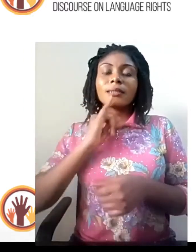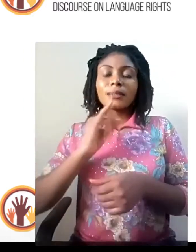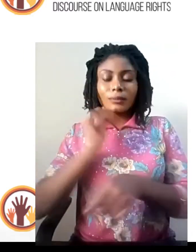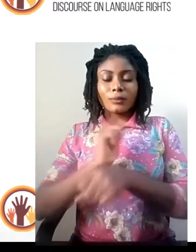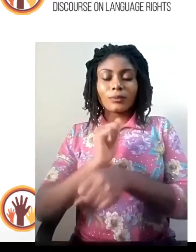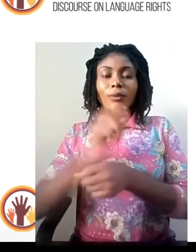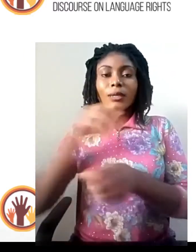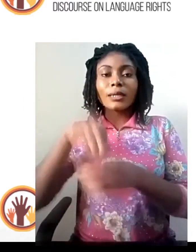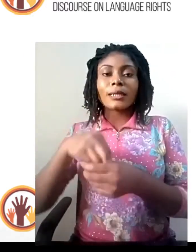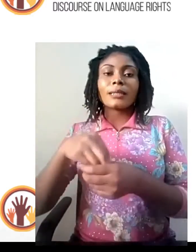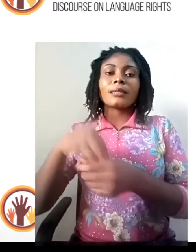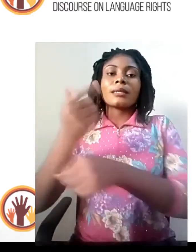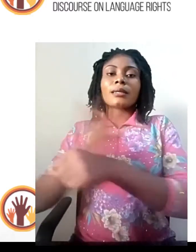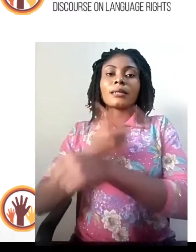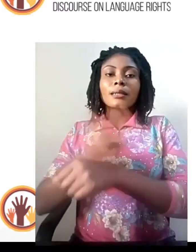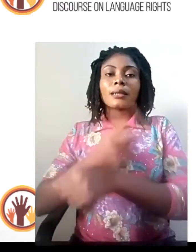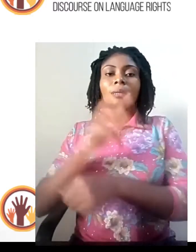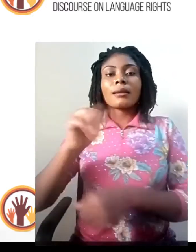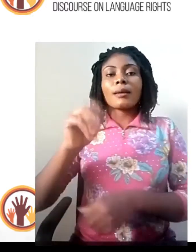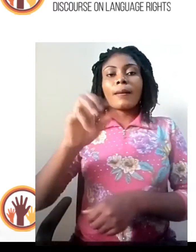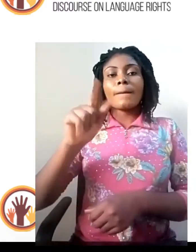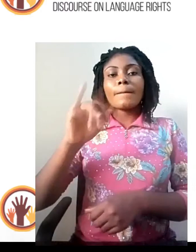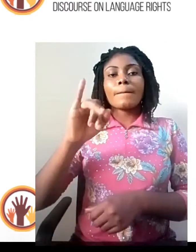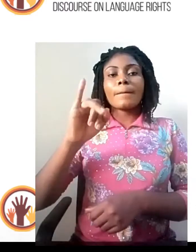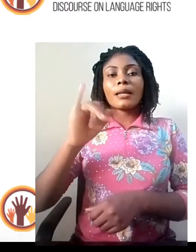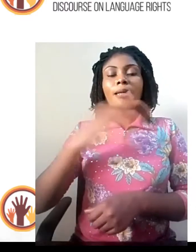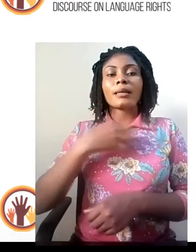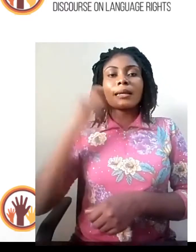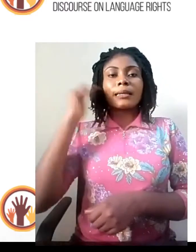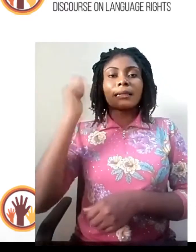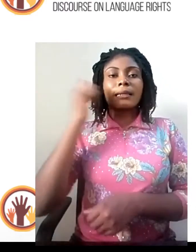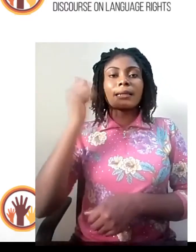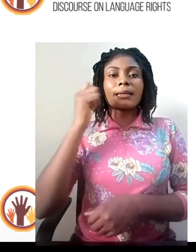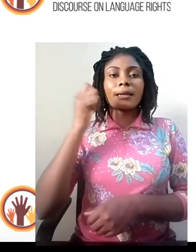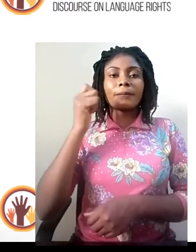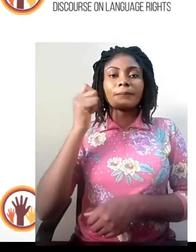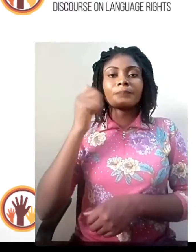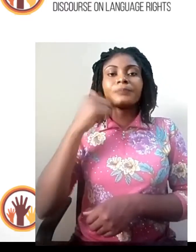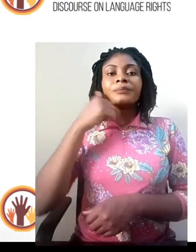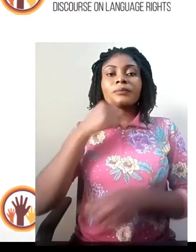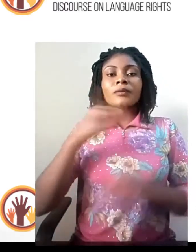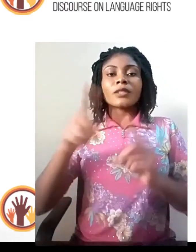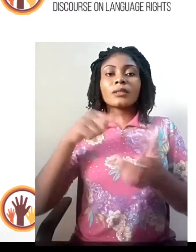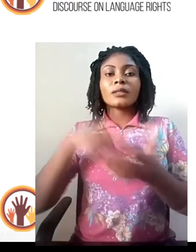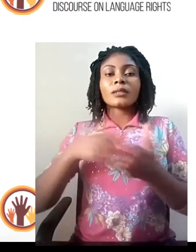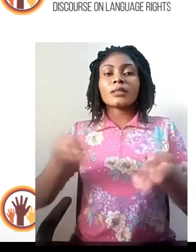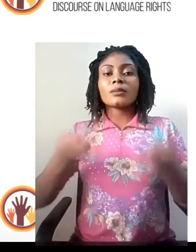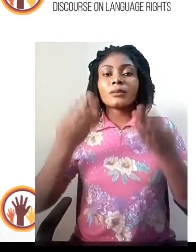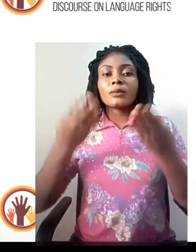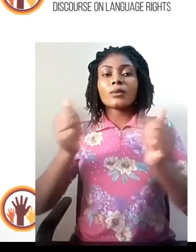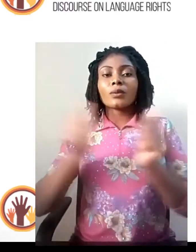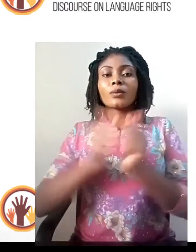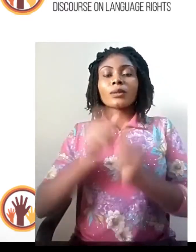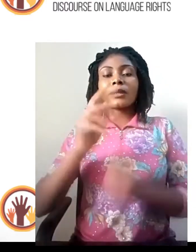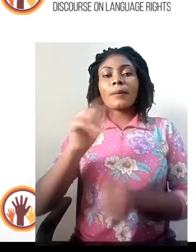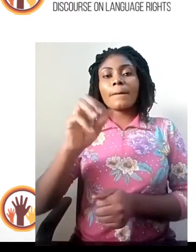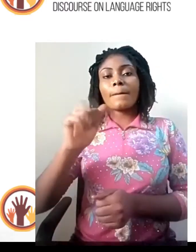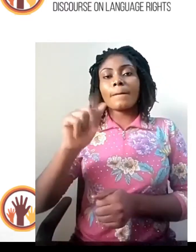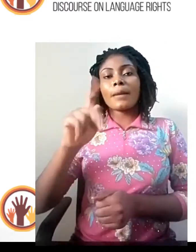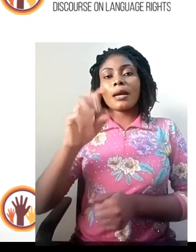Mali. She did this presentation with Mr. Nyako, a